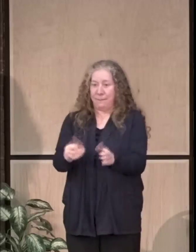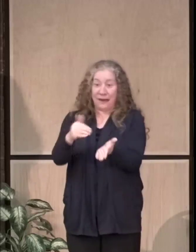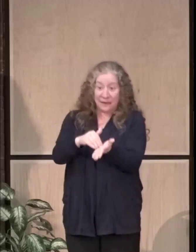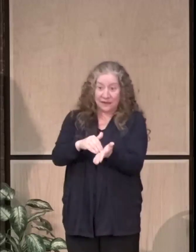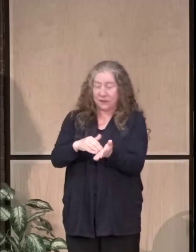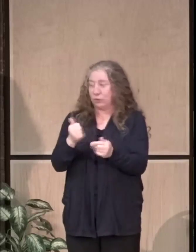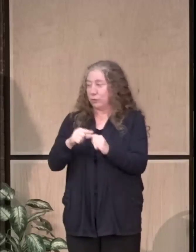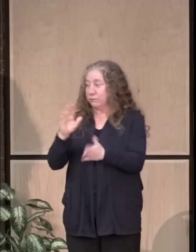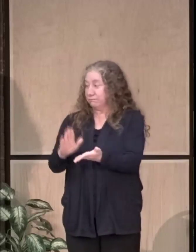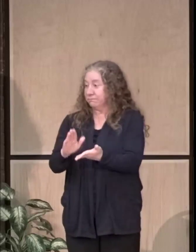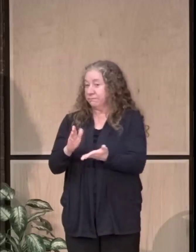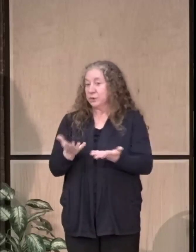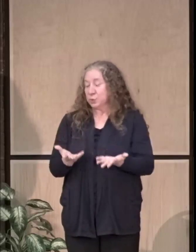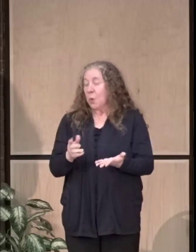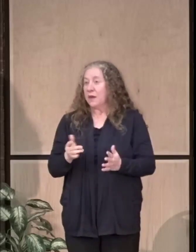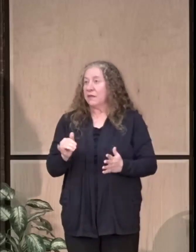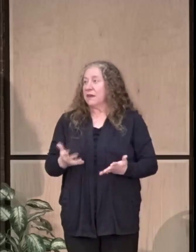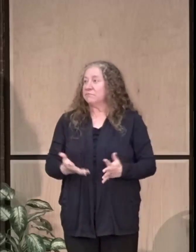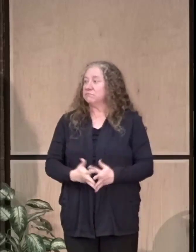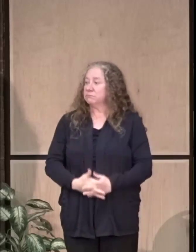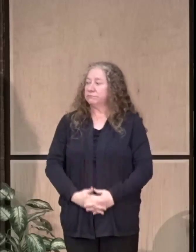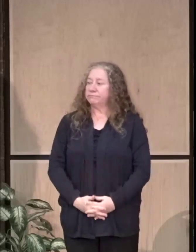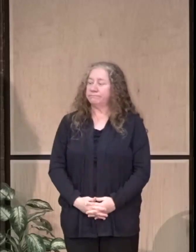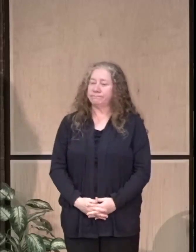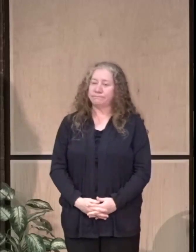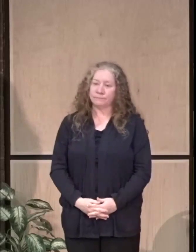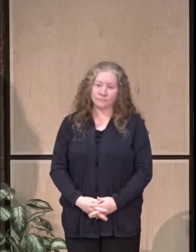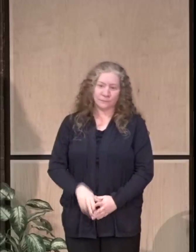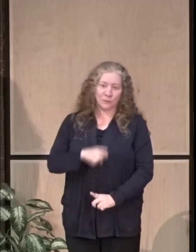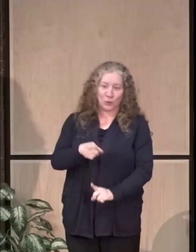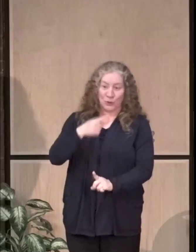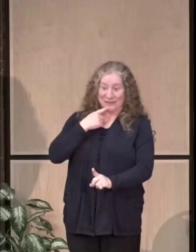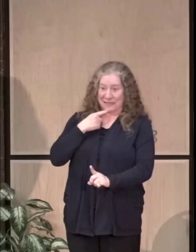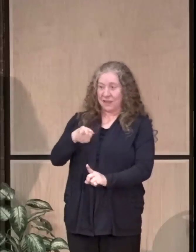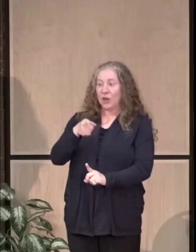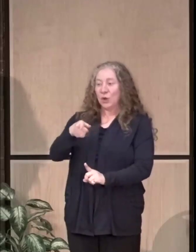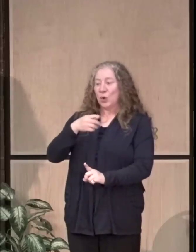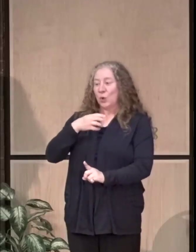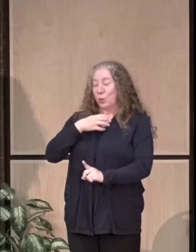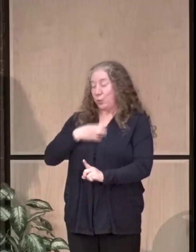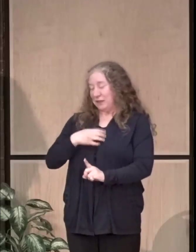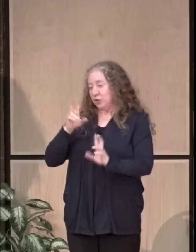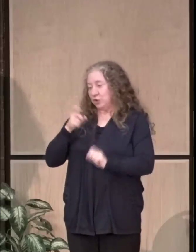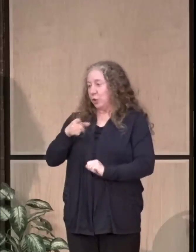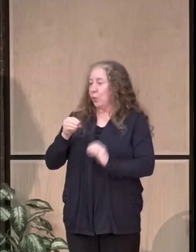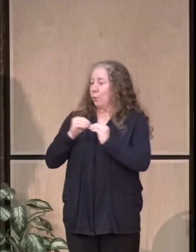That answers the question. Just to follow up, when you say forward about the medical, are you saying